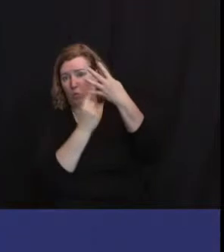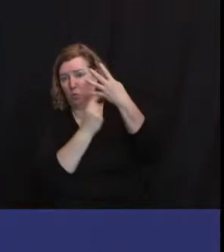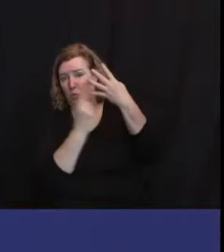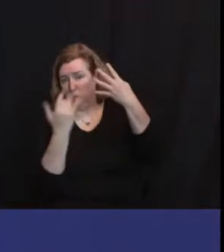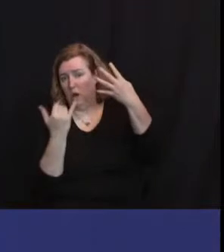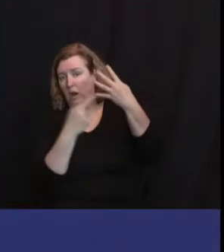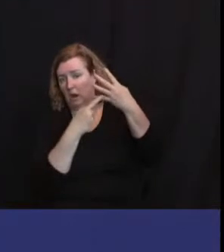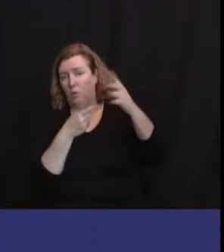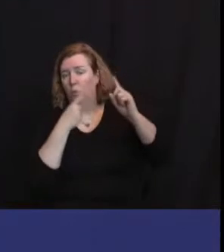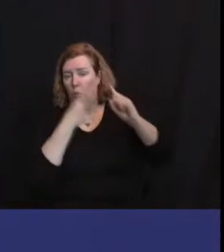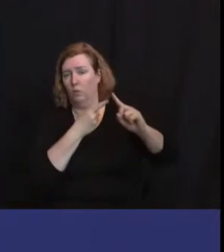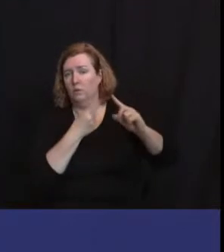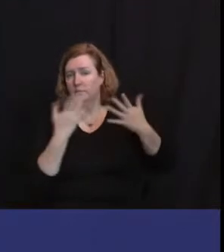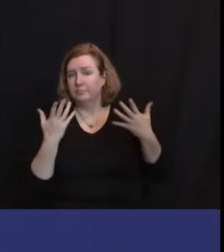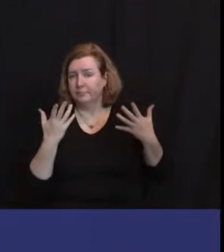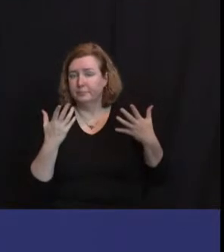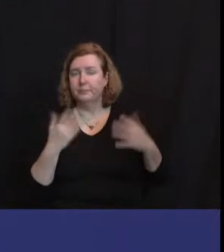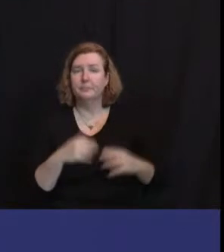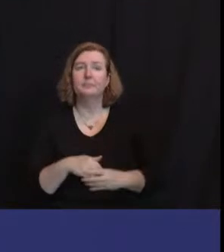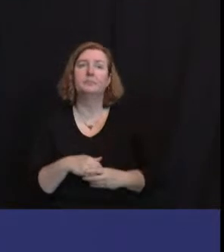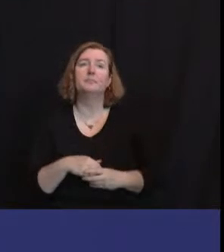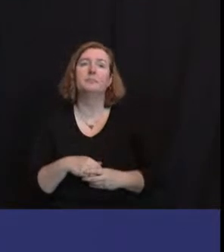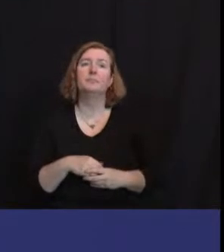to allow you to do that. I